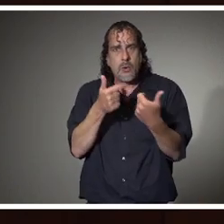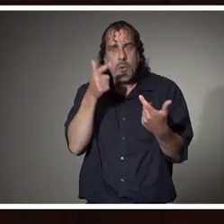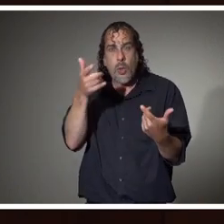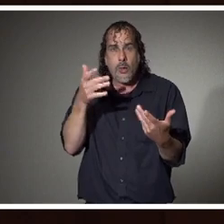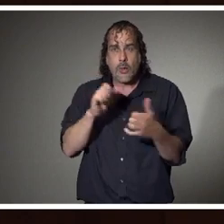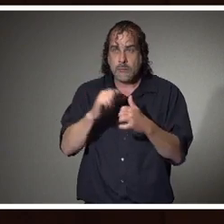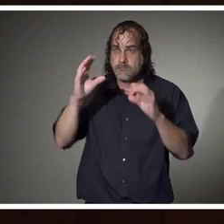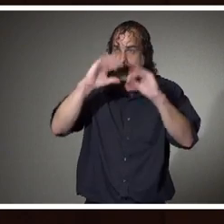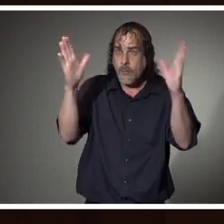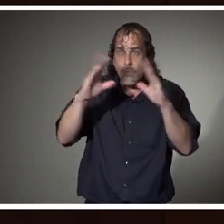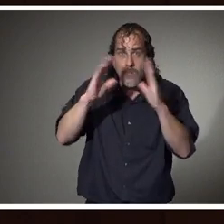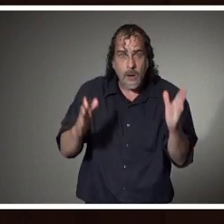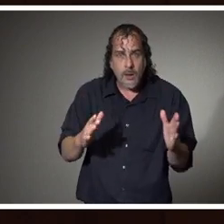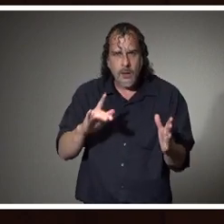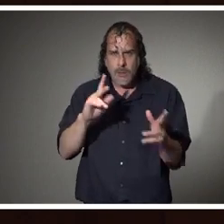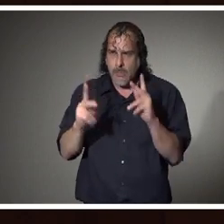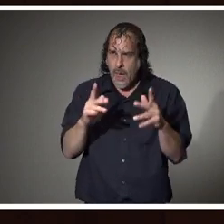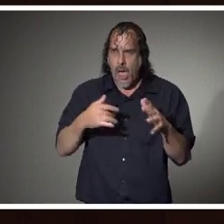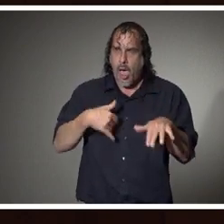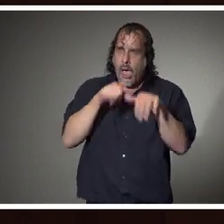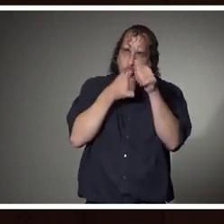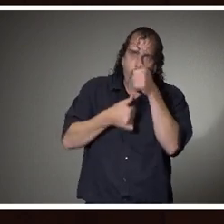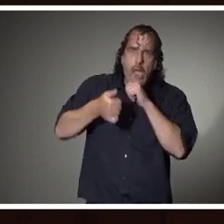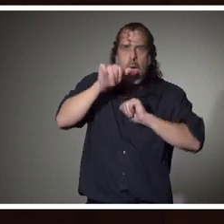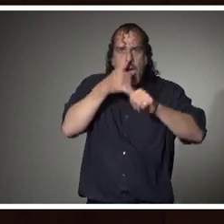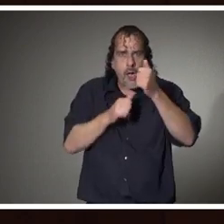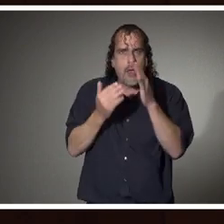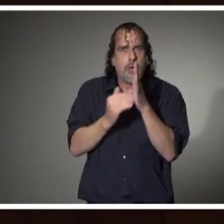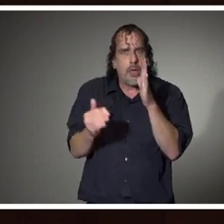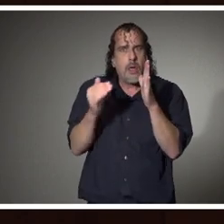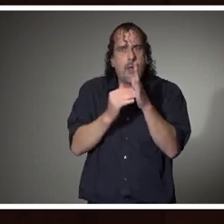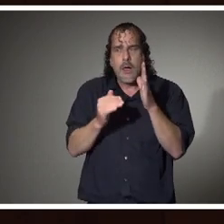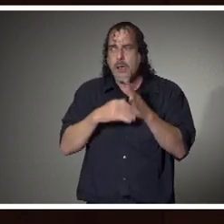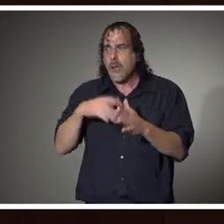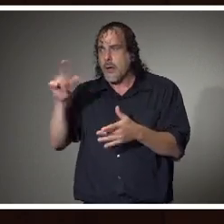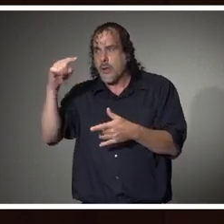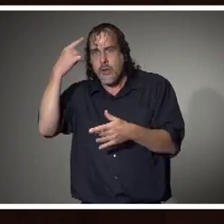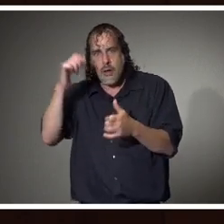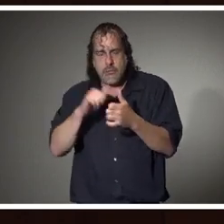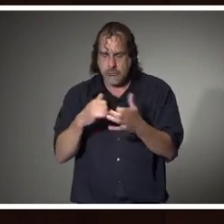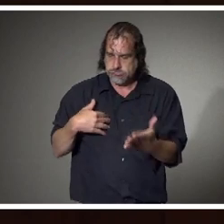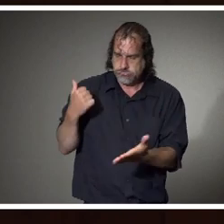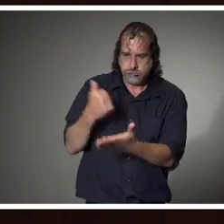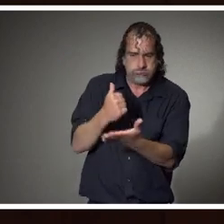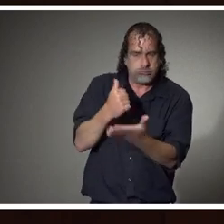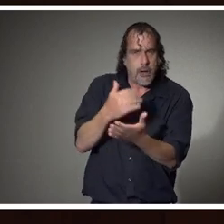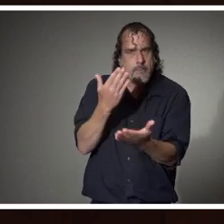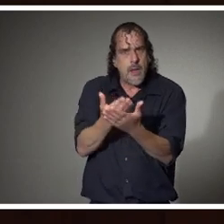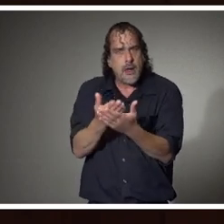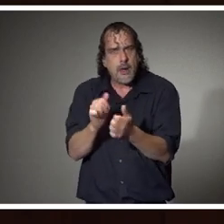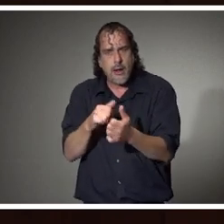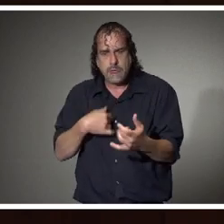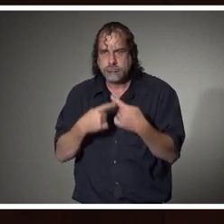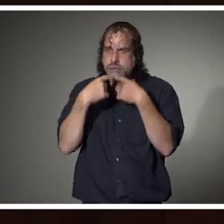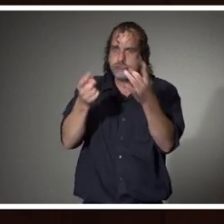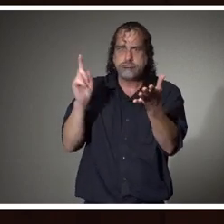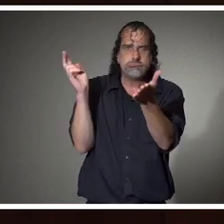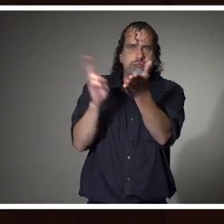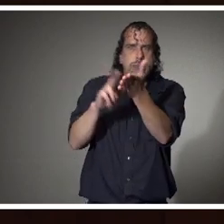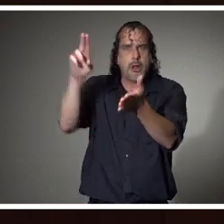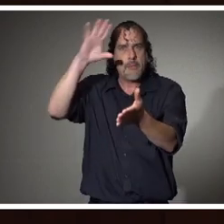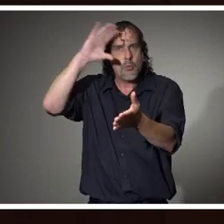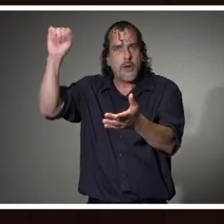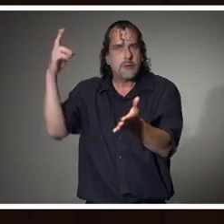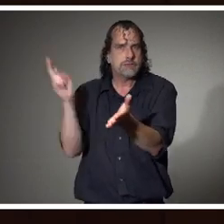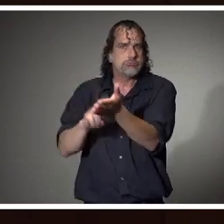that has been for Mississippians, and the way the governor got the relief package started and got the declaration signed.